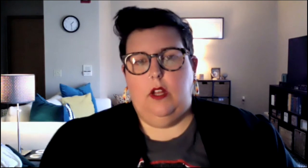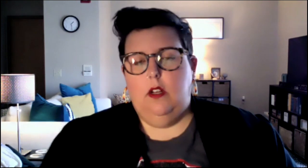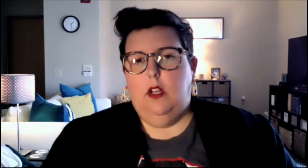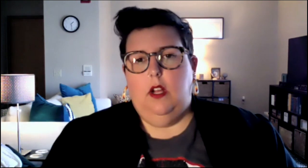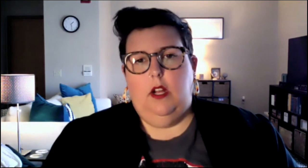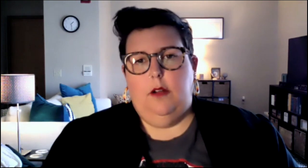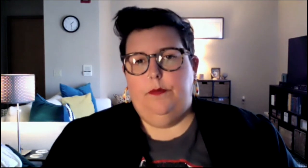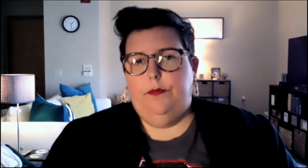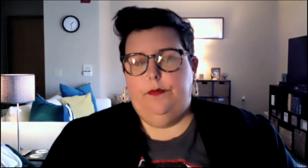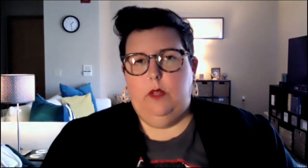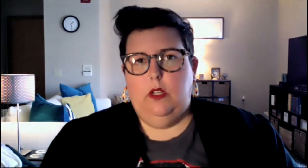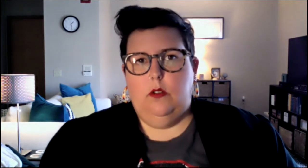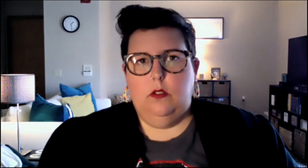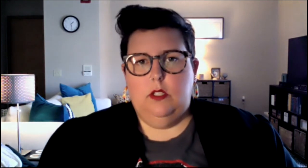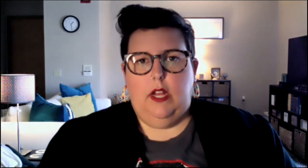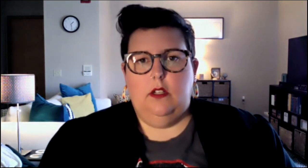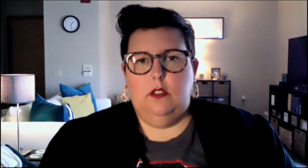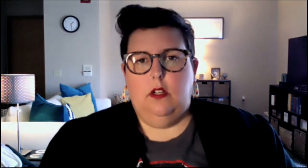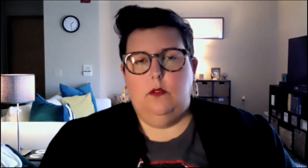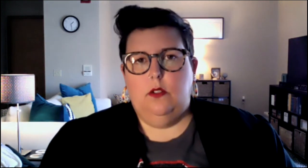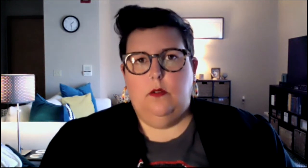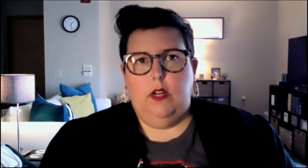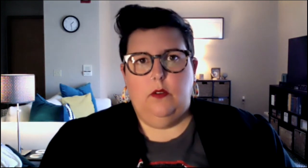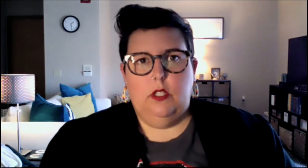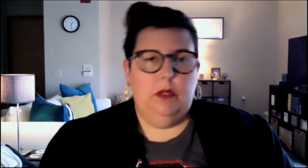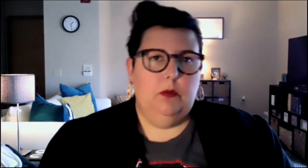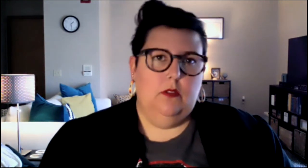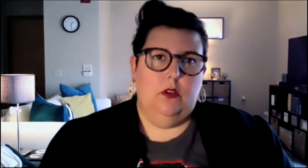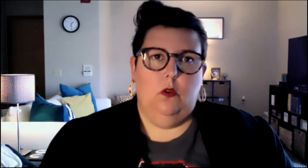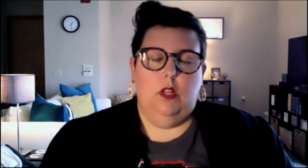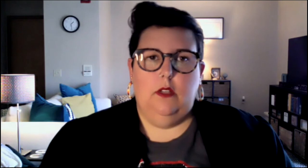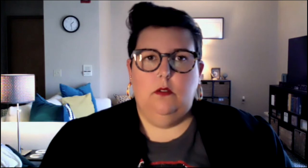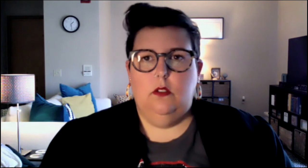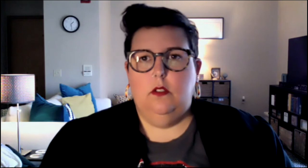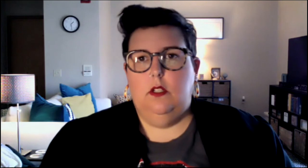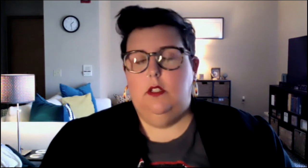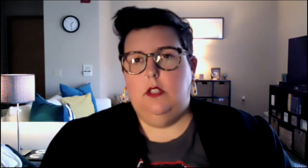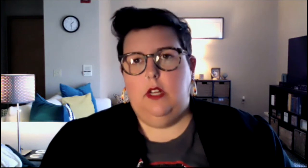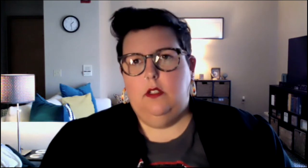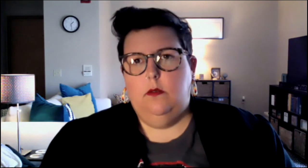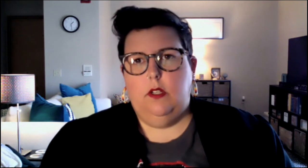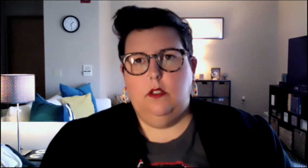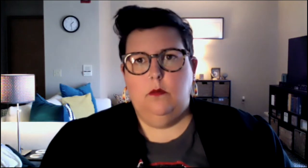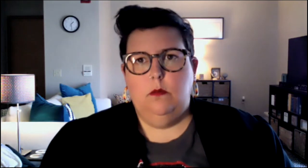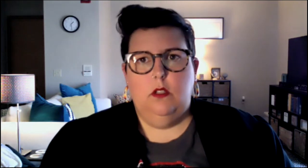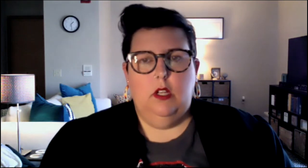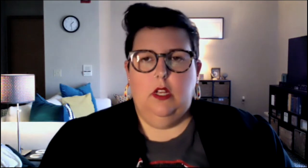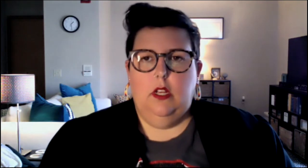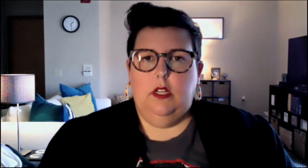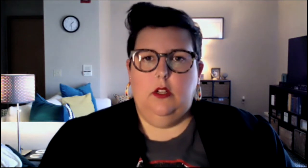that, you know, status of survivor. Some people live their whole lives in the status of